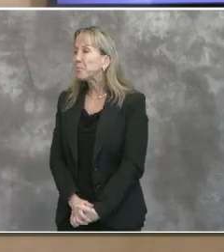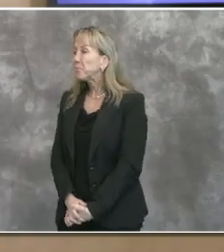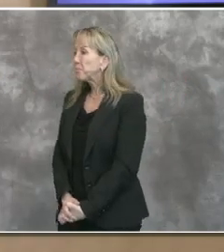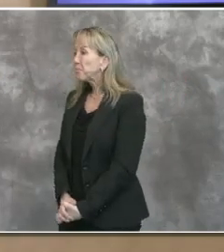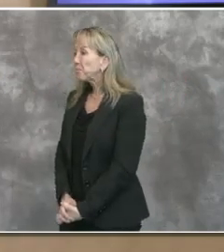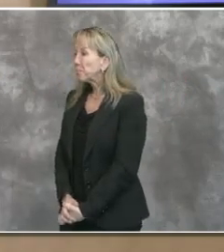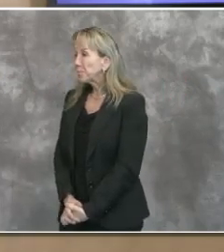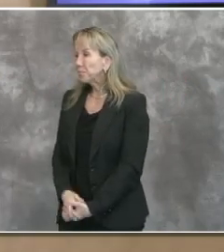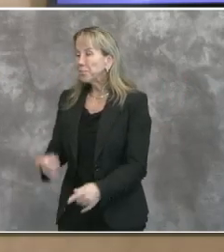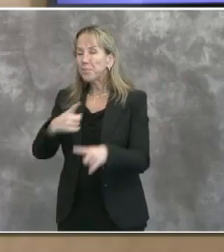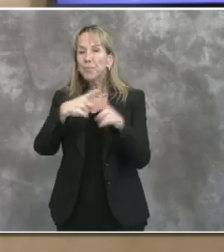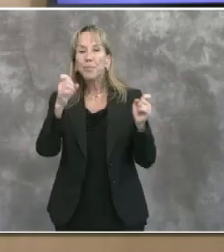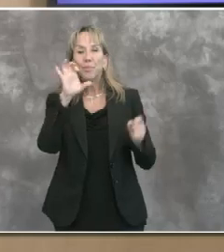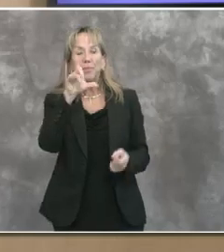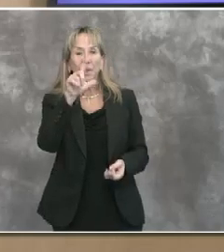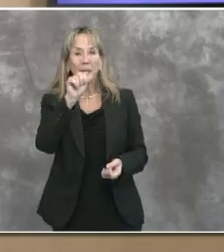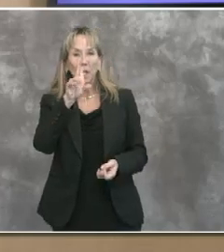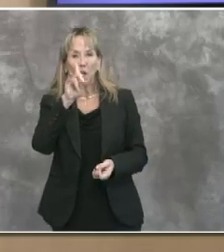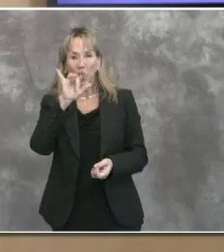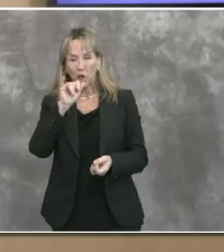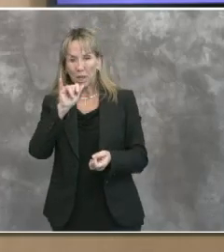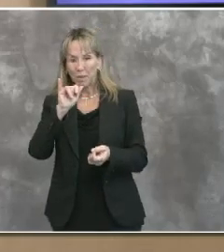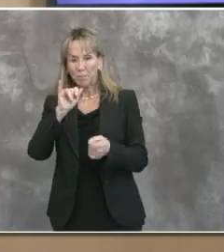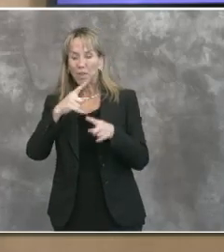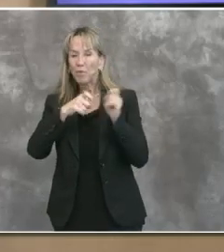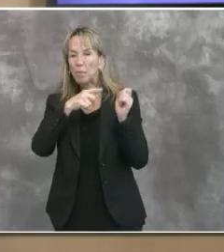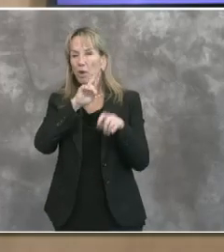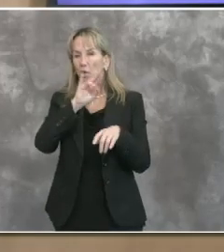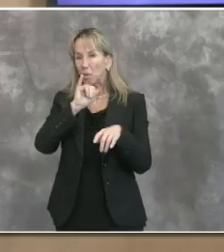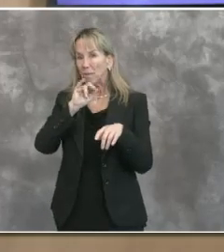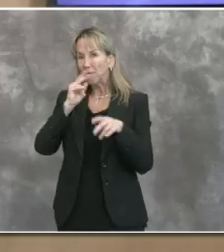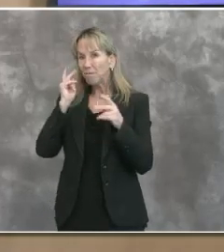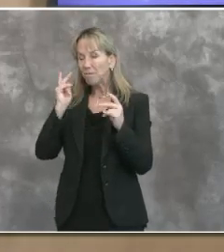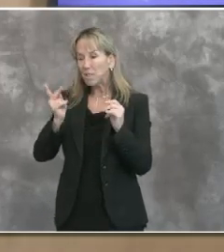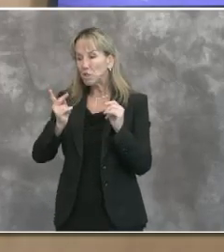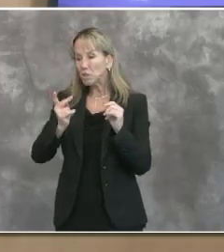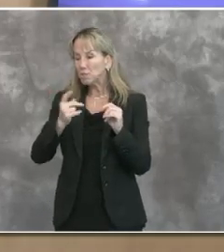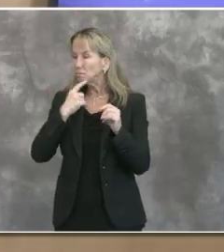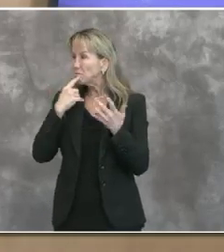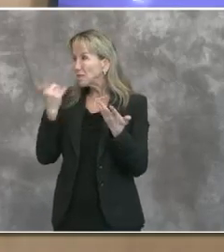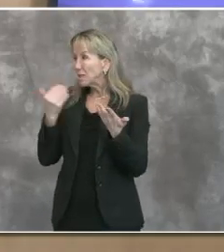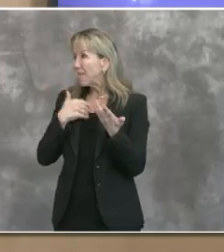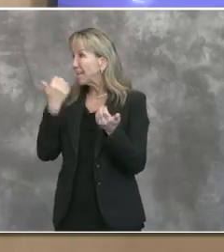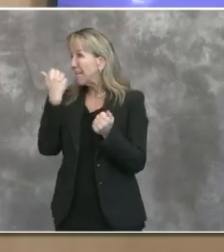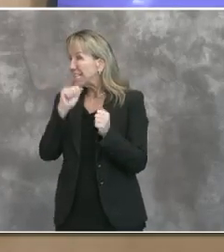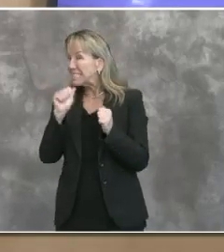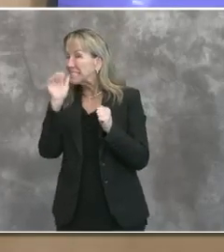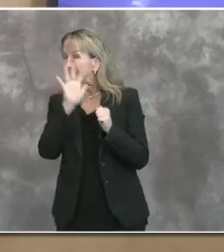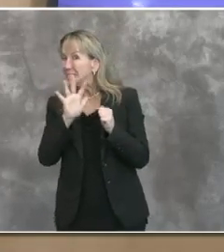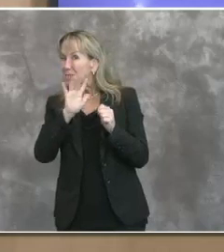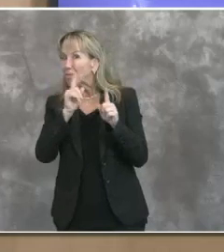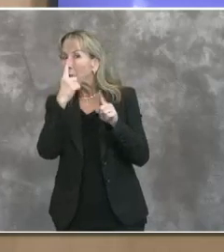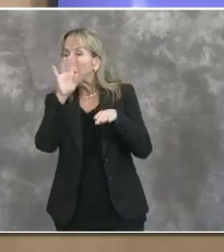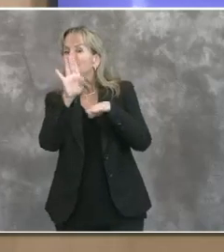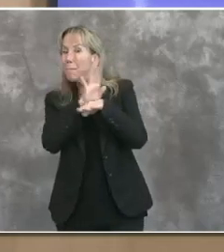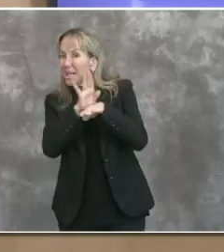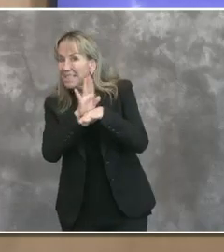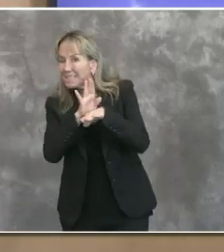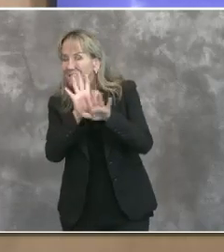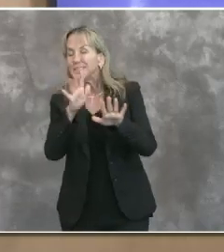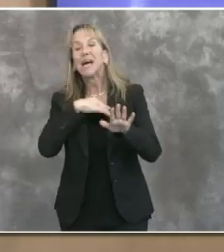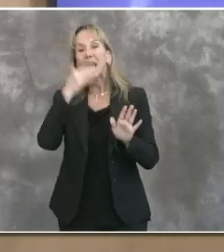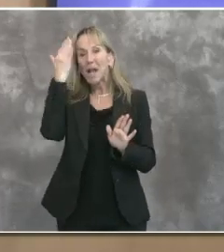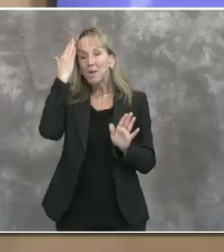Yes, this question is from Claudia with Univision. Do we have a local estimated time for reopening business? The governor mentioned